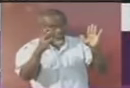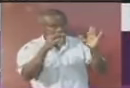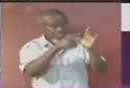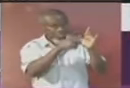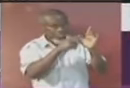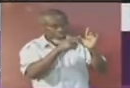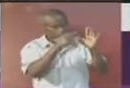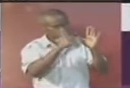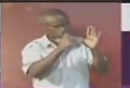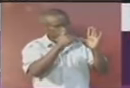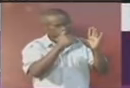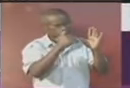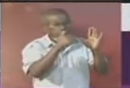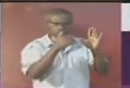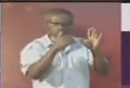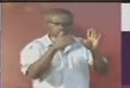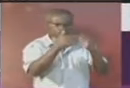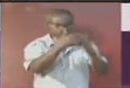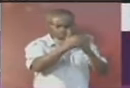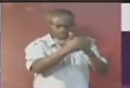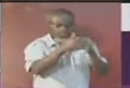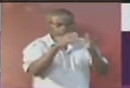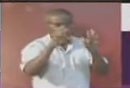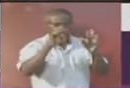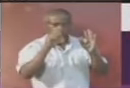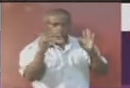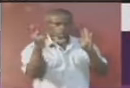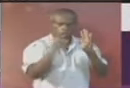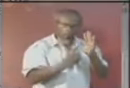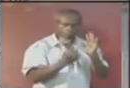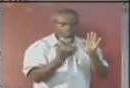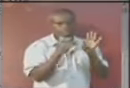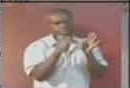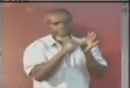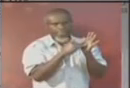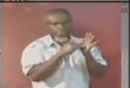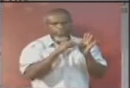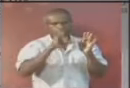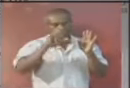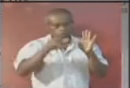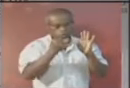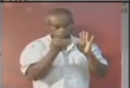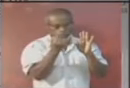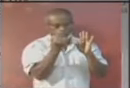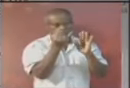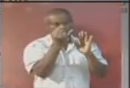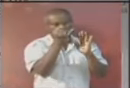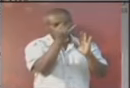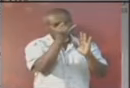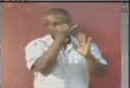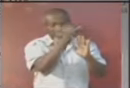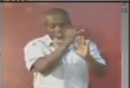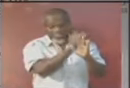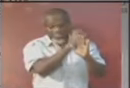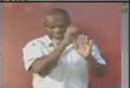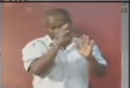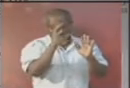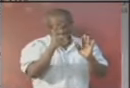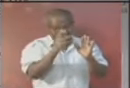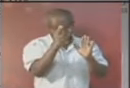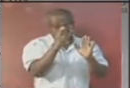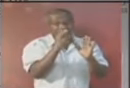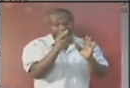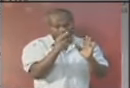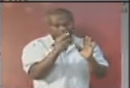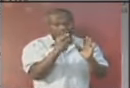in chronological order. So generally speaking, I think Southwest Regional Health Authority is using one particular venue